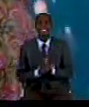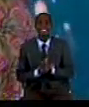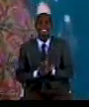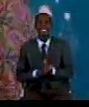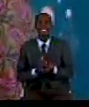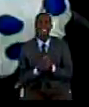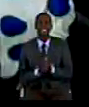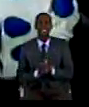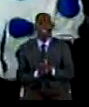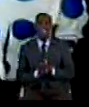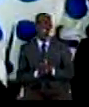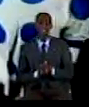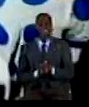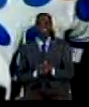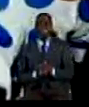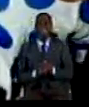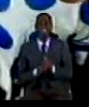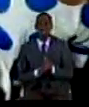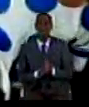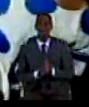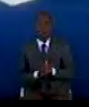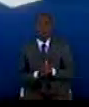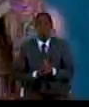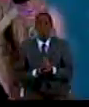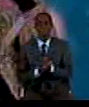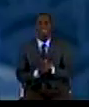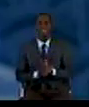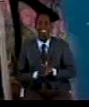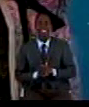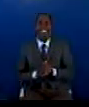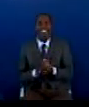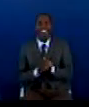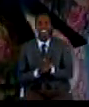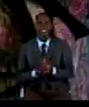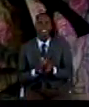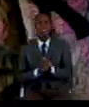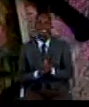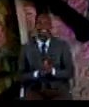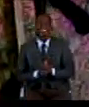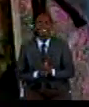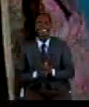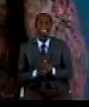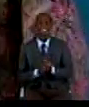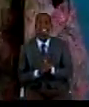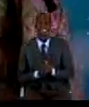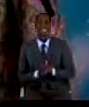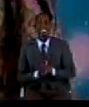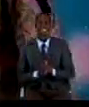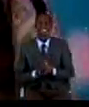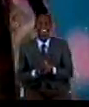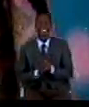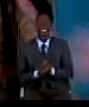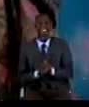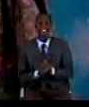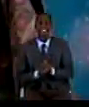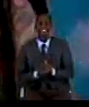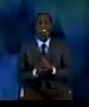pop, Jimmy, pop, pop, pop, pop, pop, pop, pop, pop, pop, pop, pop, pop, pop, pop, pop, pop, pop, pop, pop, pop, pop, pop, pop,